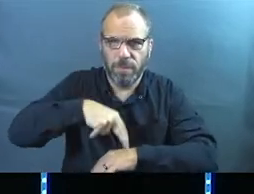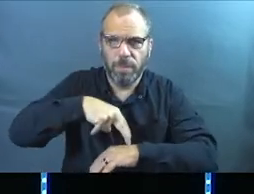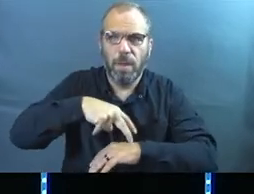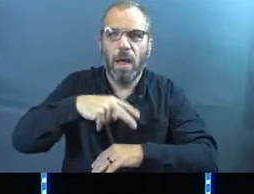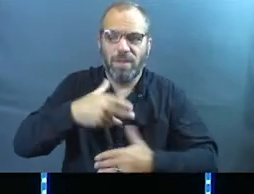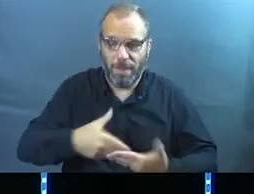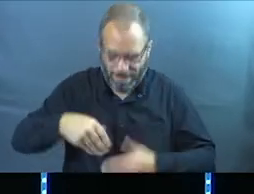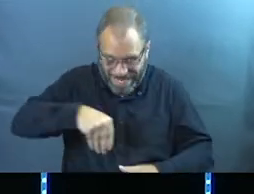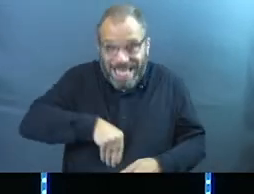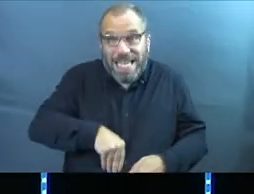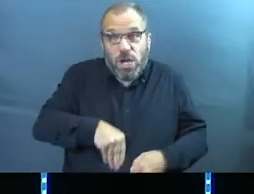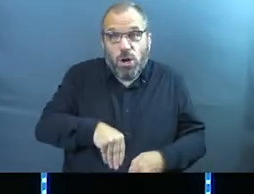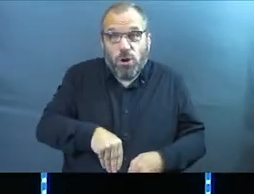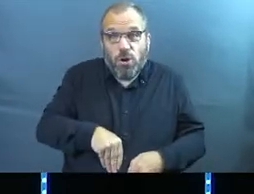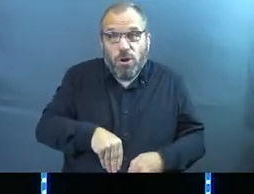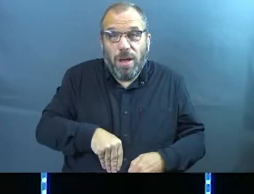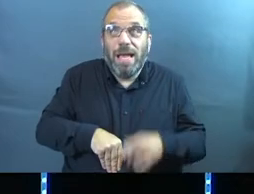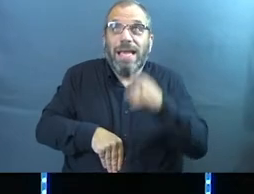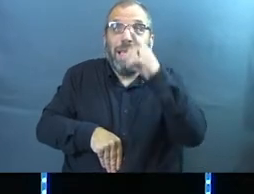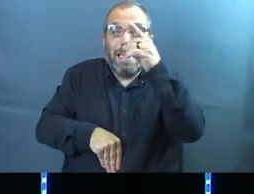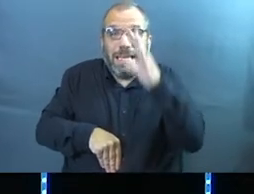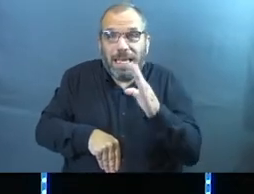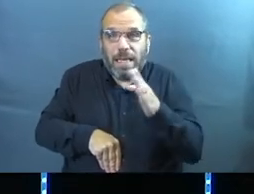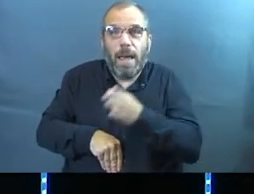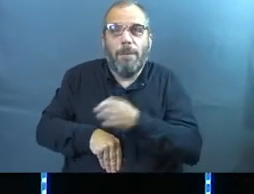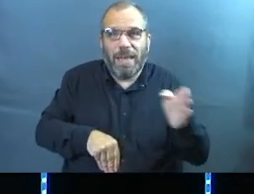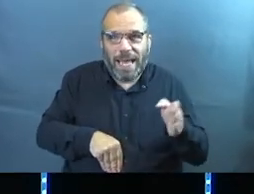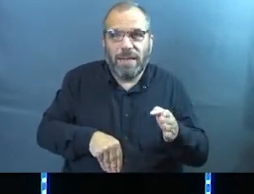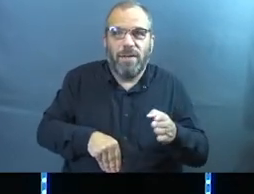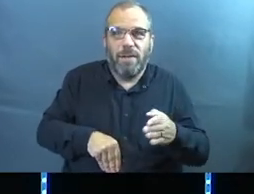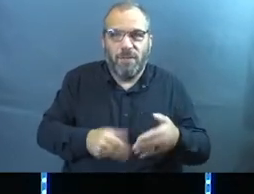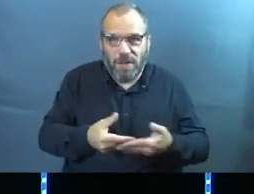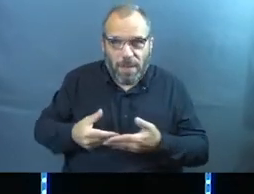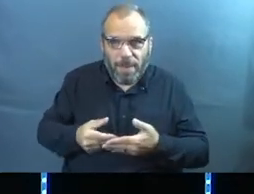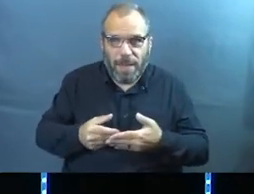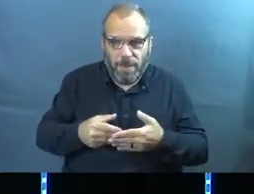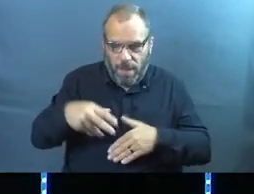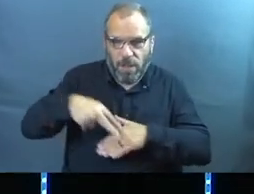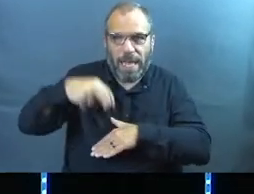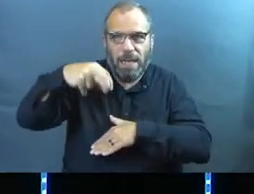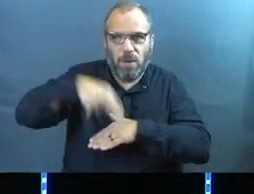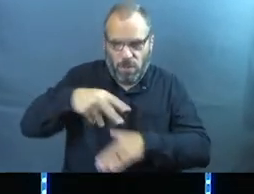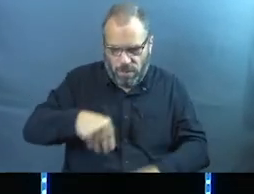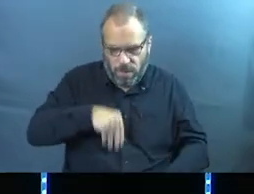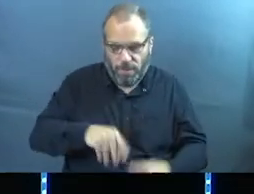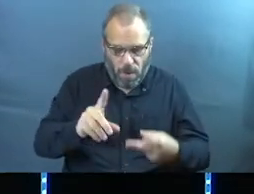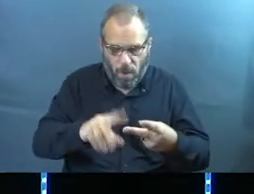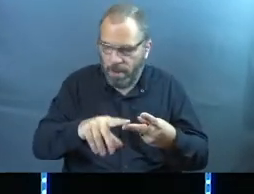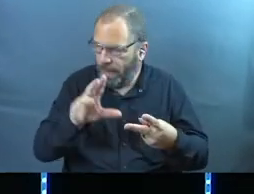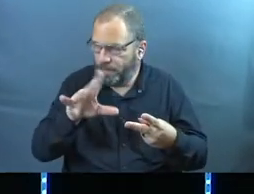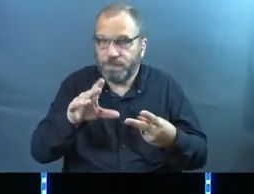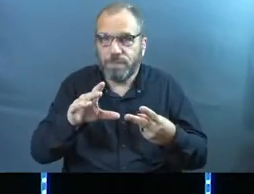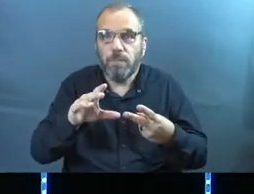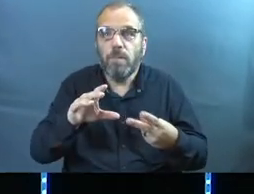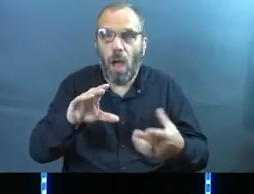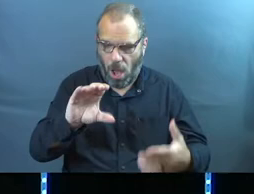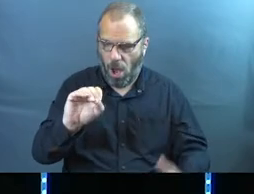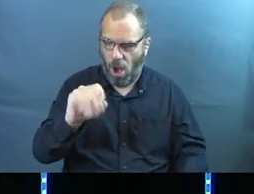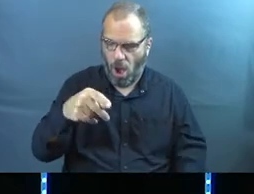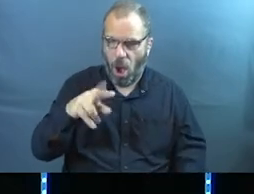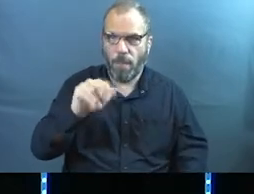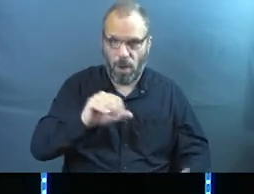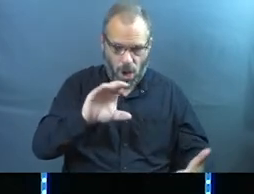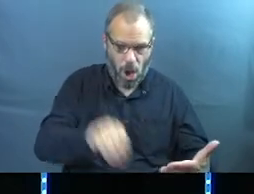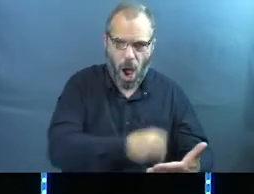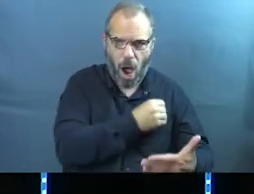so. Because God designed it to be so. And that's the way that he is. Why is it that when opera singers sing